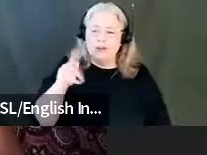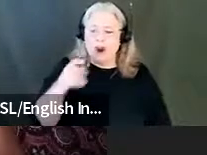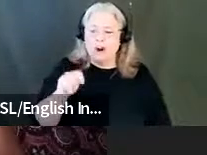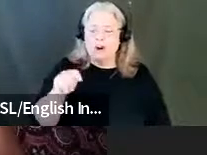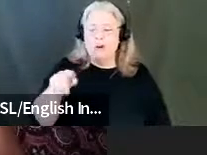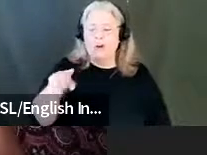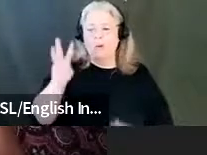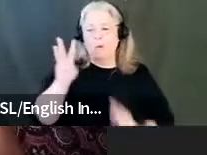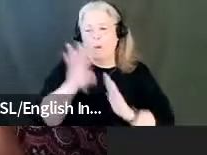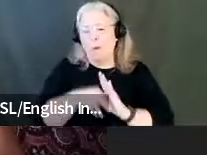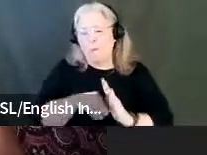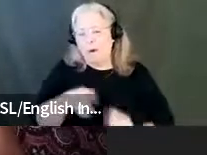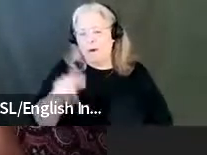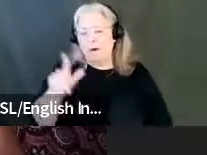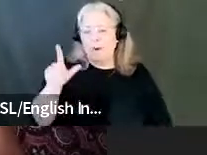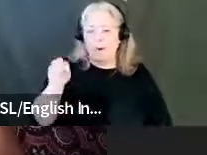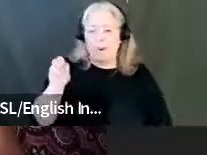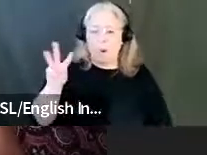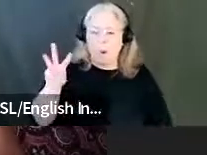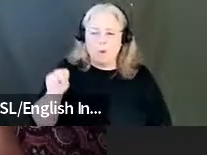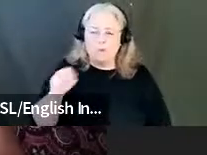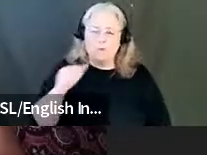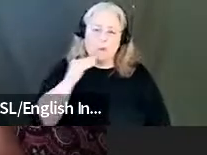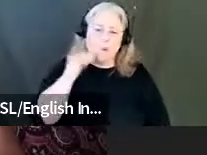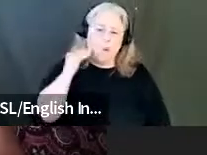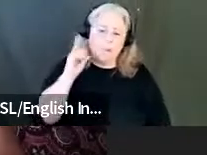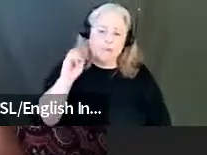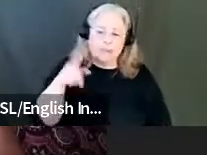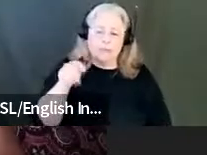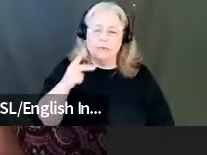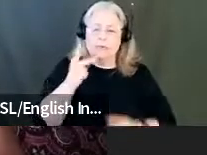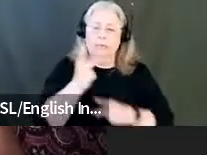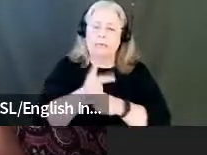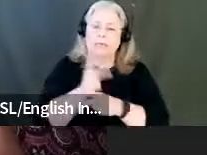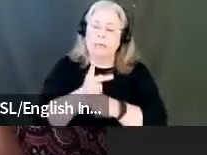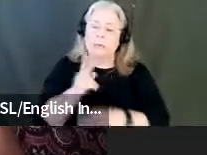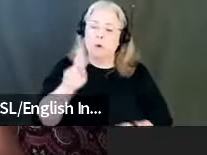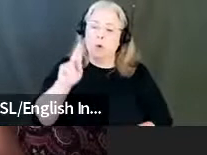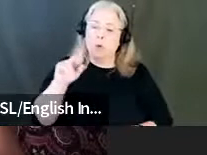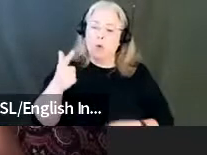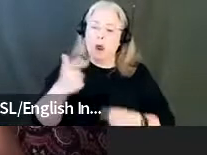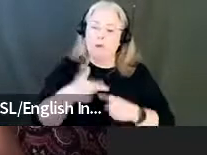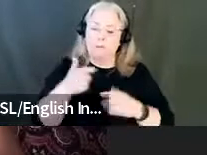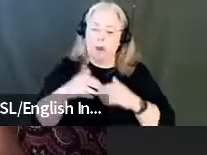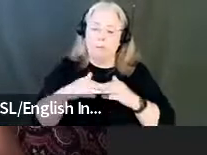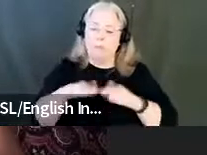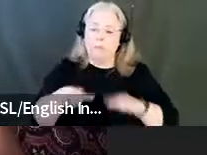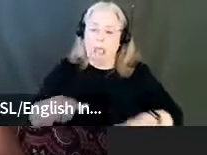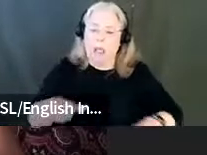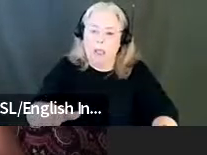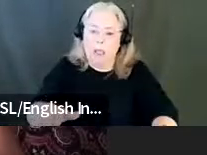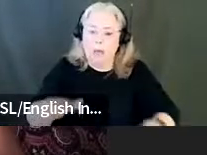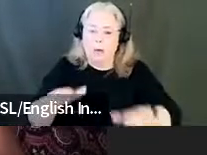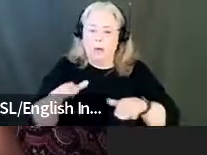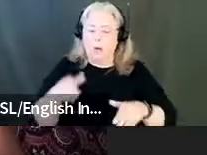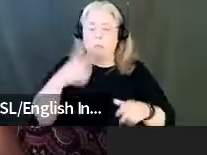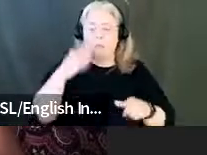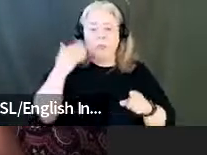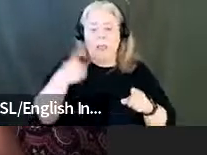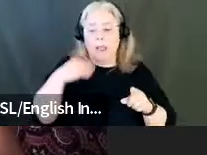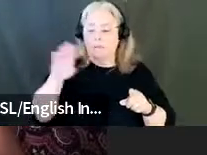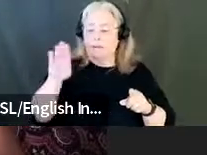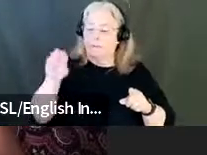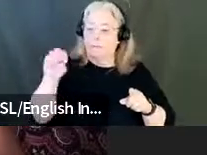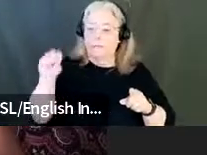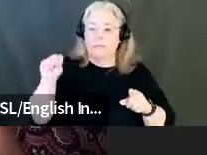Home Depot. And it was really designed to keep rugs from sliding on the floor. But because it's this beeswax